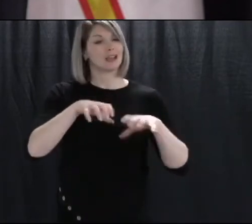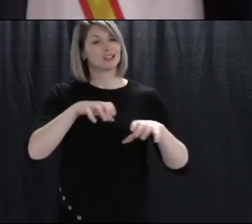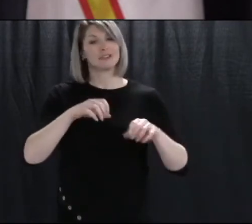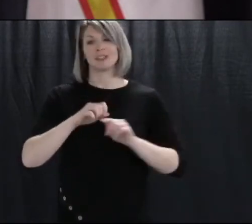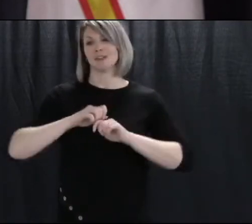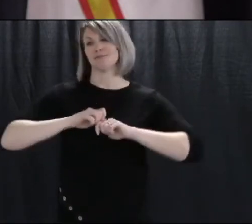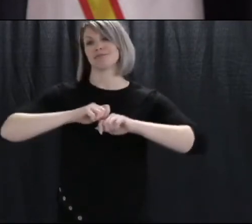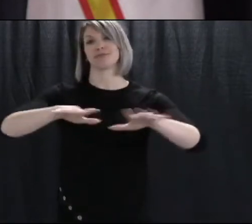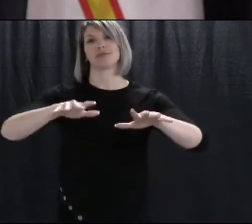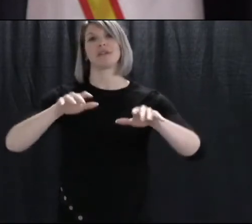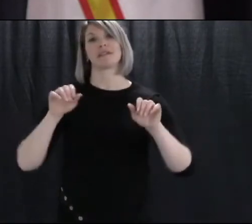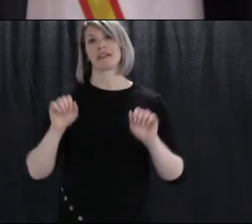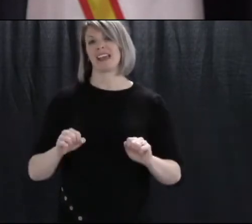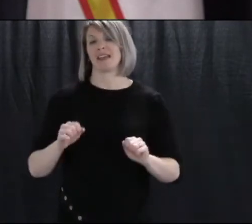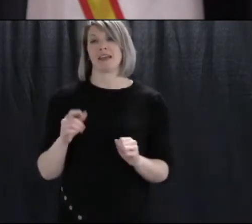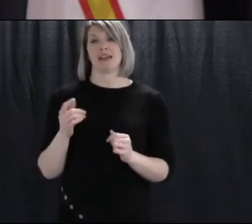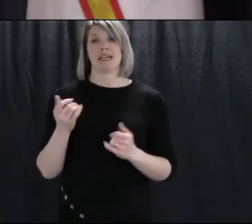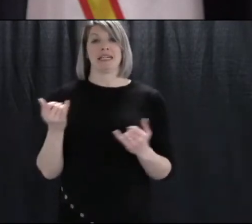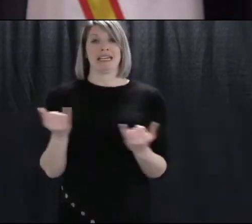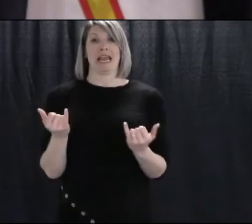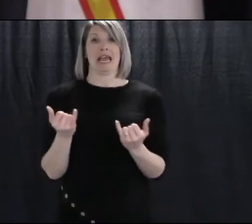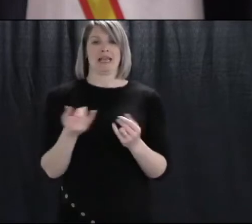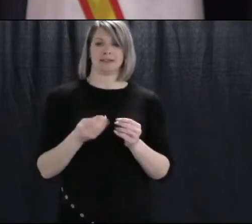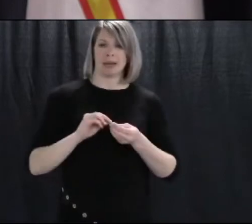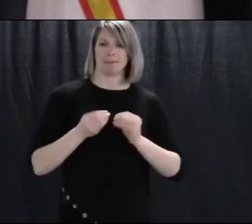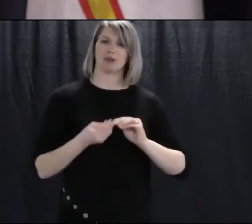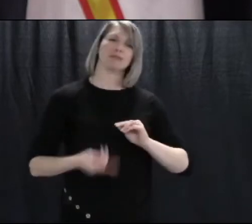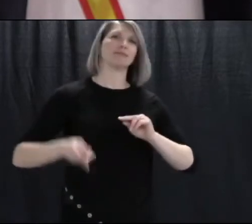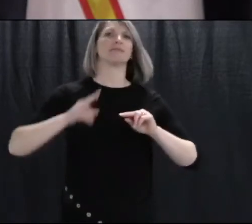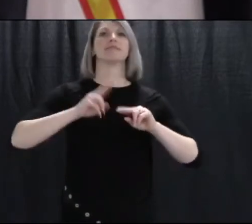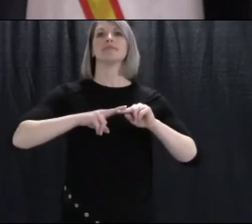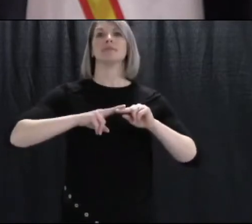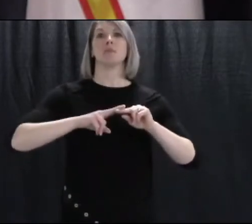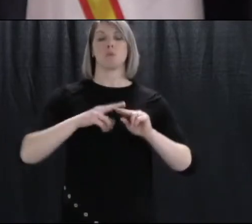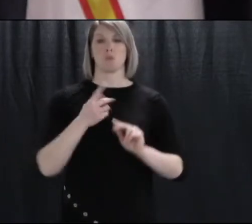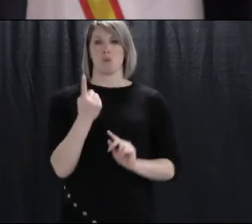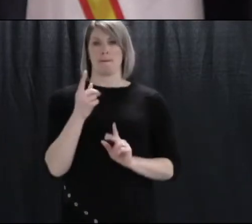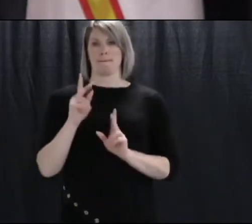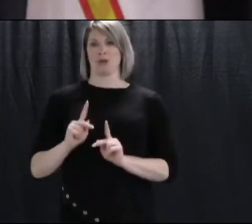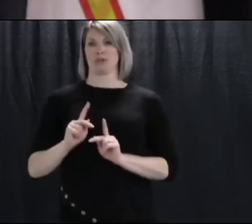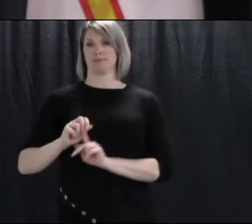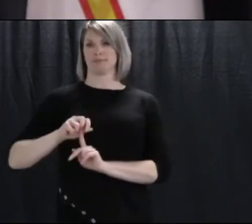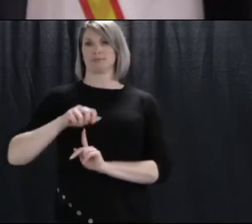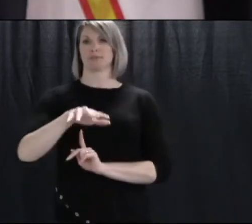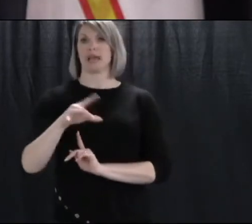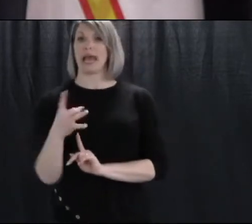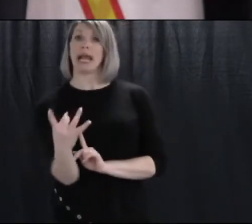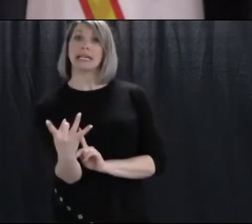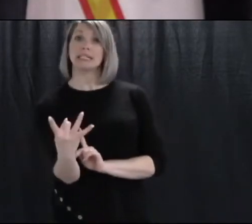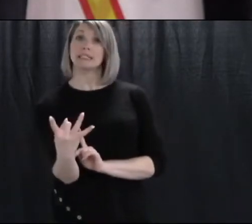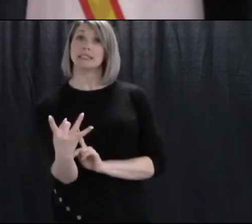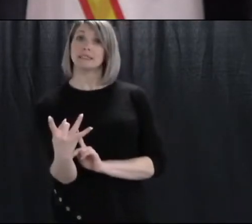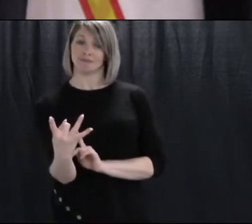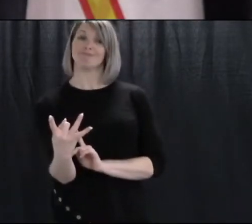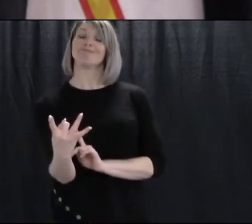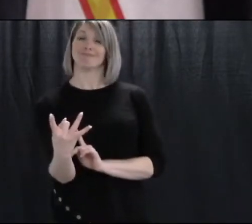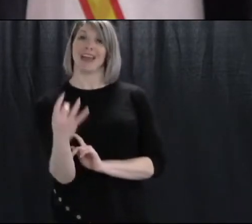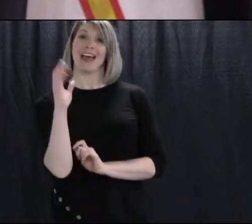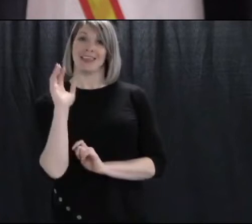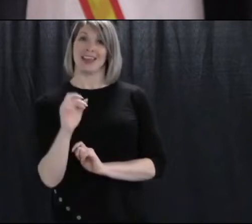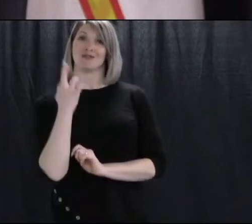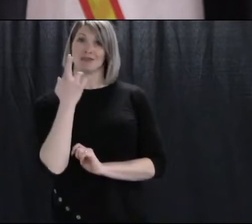story today and the number of people that are impacted by potentially one person, this is what happens. This is what happens with